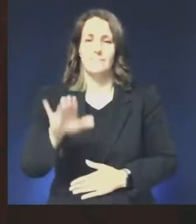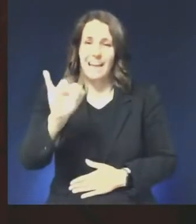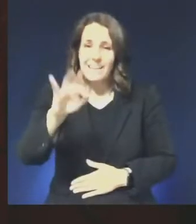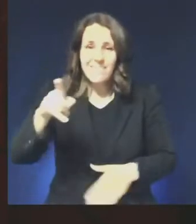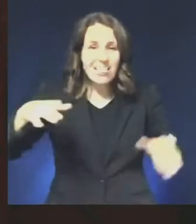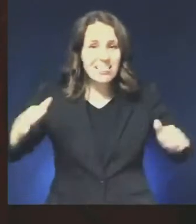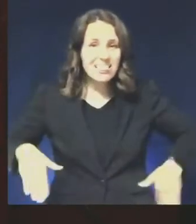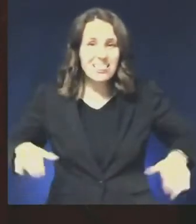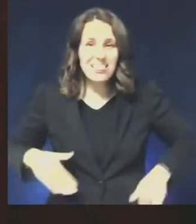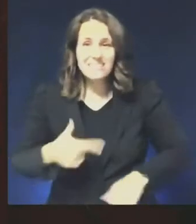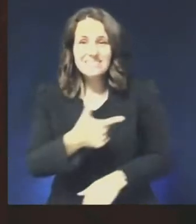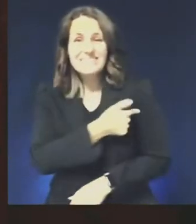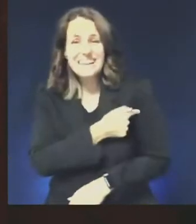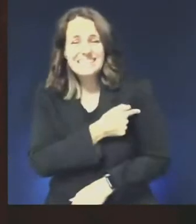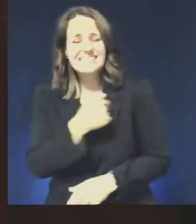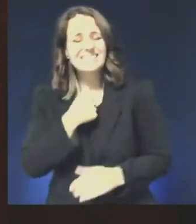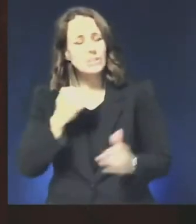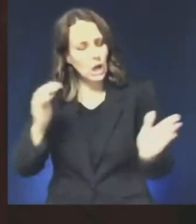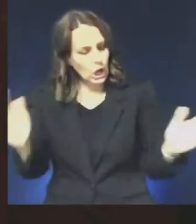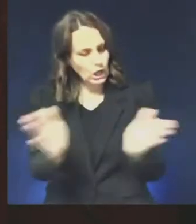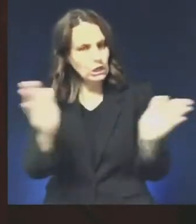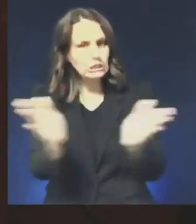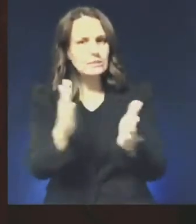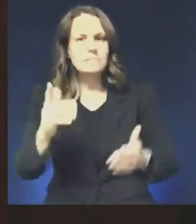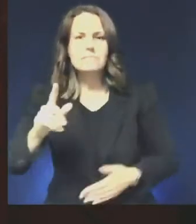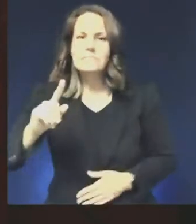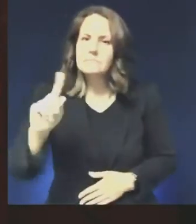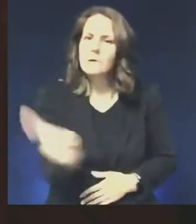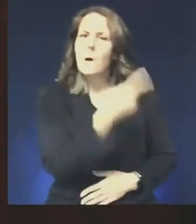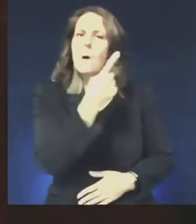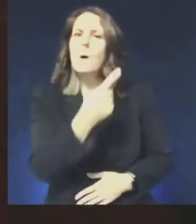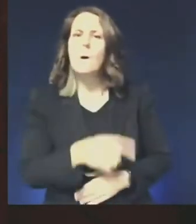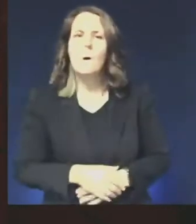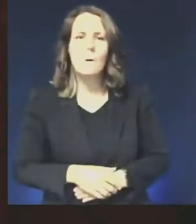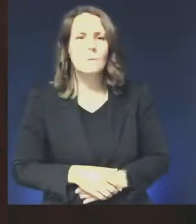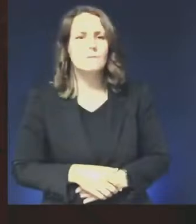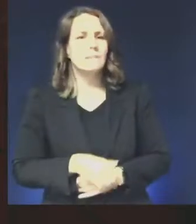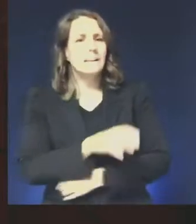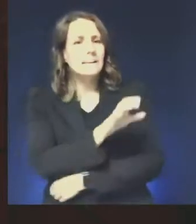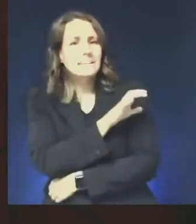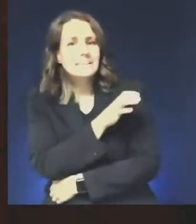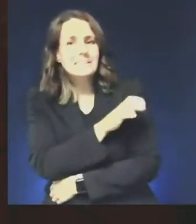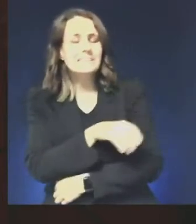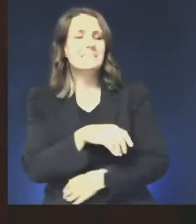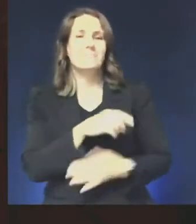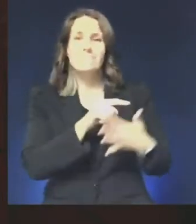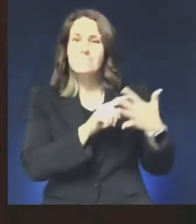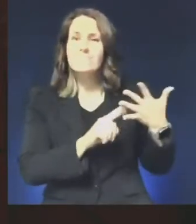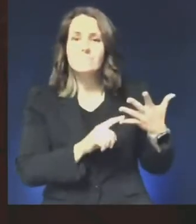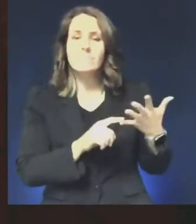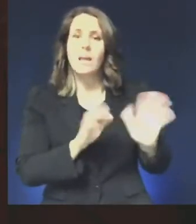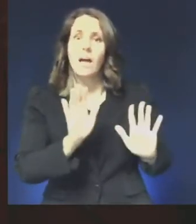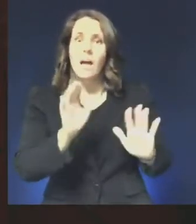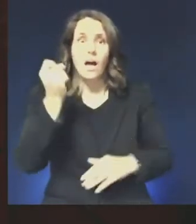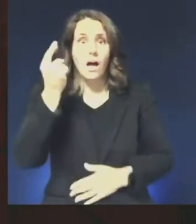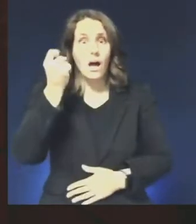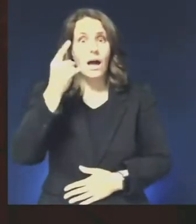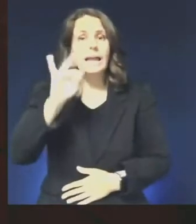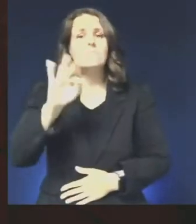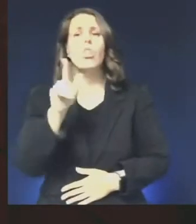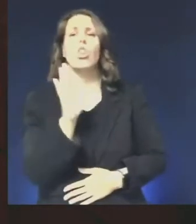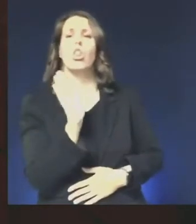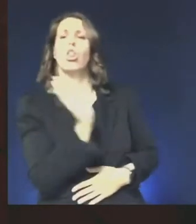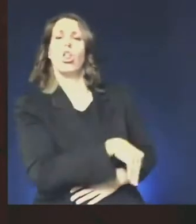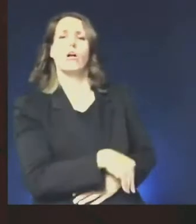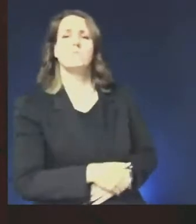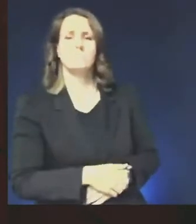dying. With this surge, we're a few weeks behind our southern states. What we're seeing happen in